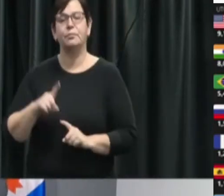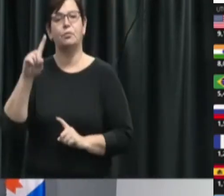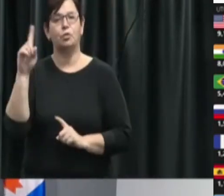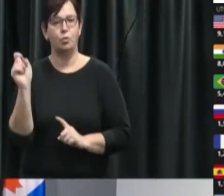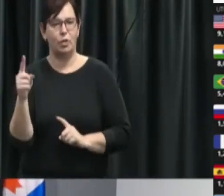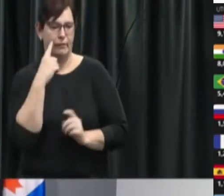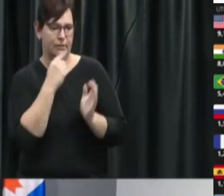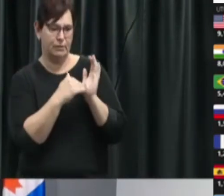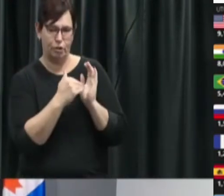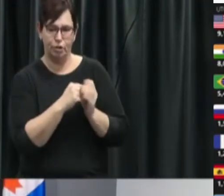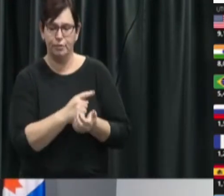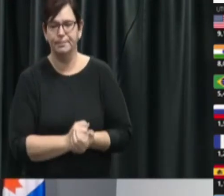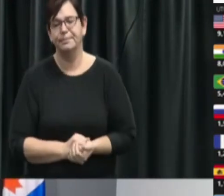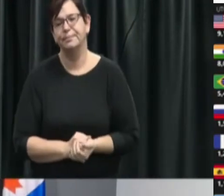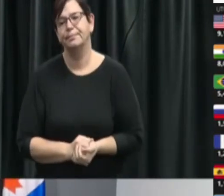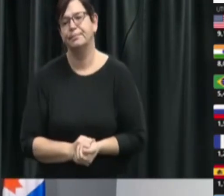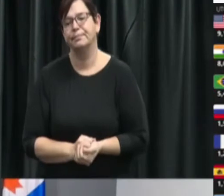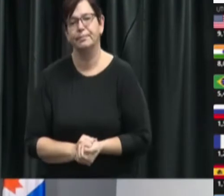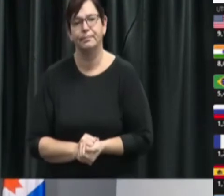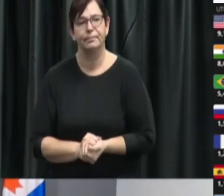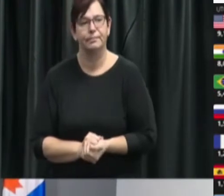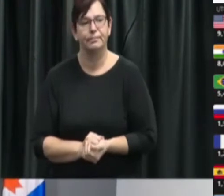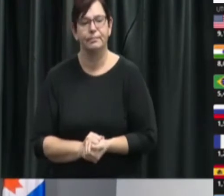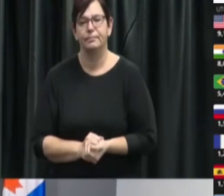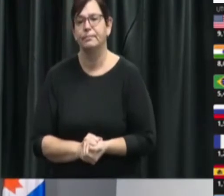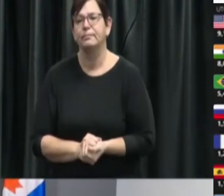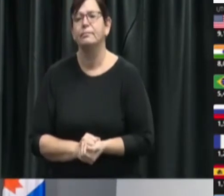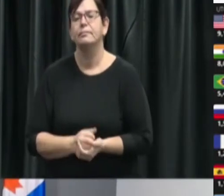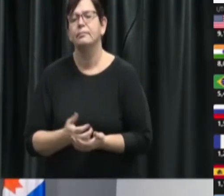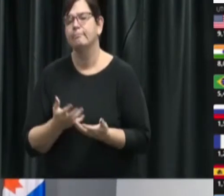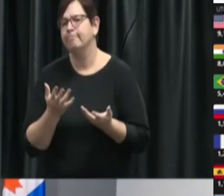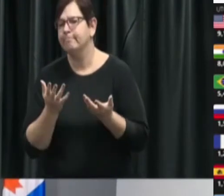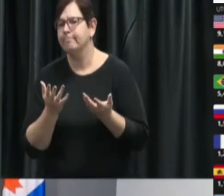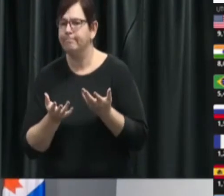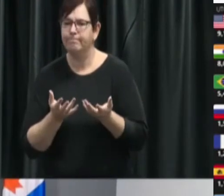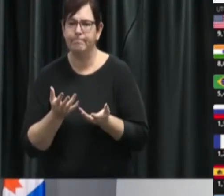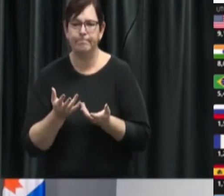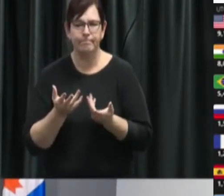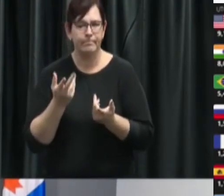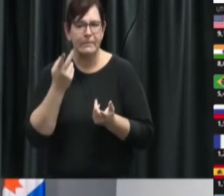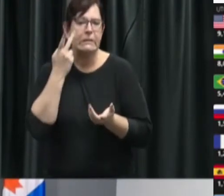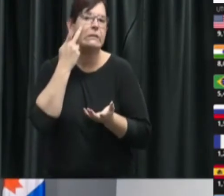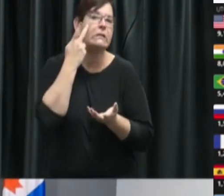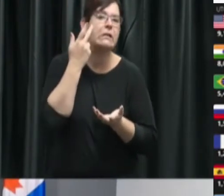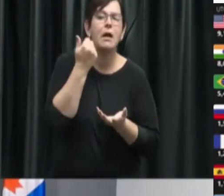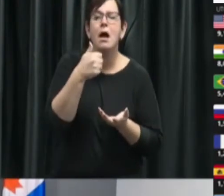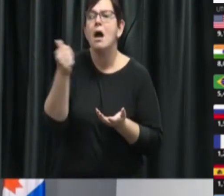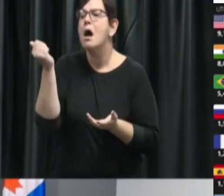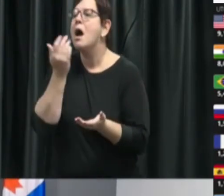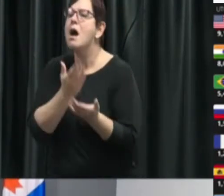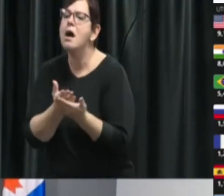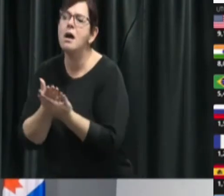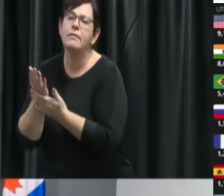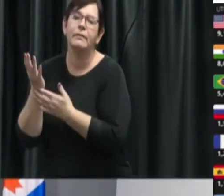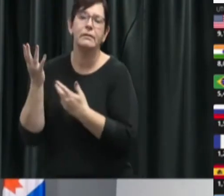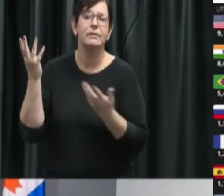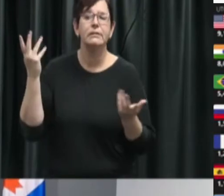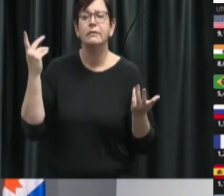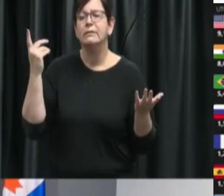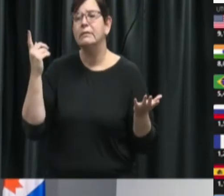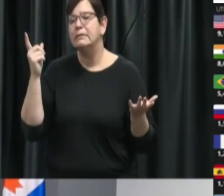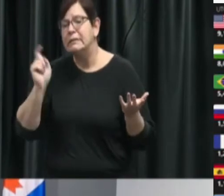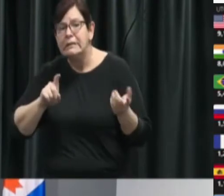Davila, have you seen any evidence or any suggestion that people who really do need COVID tests, so people who are symptomatic or